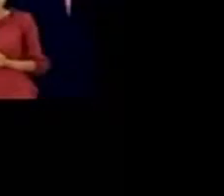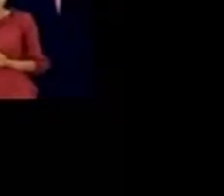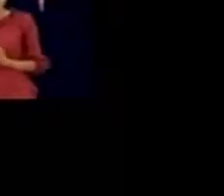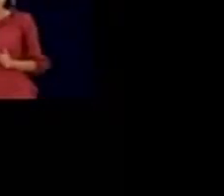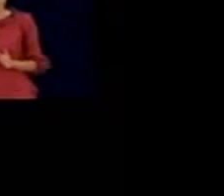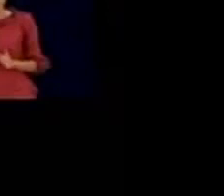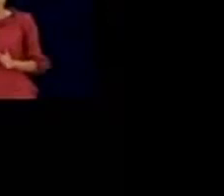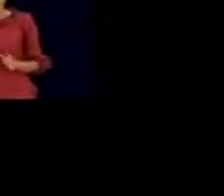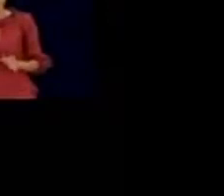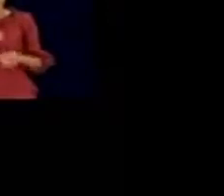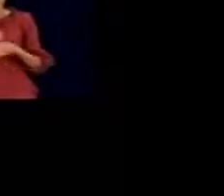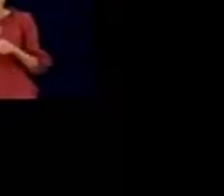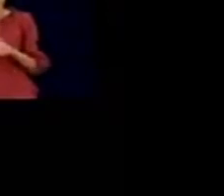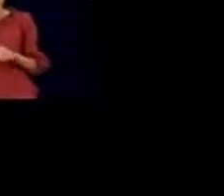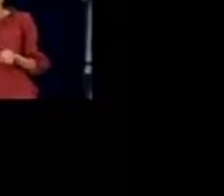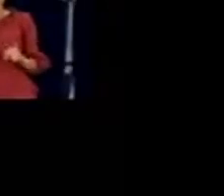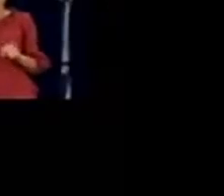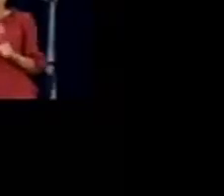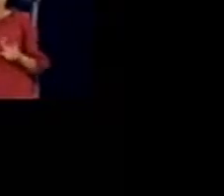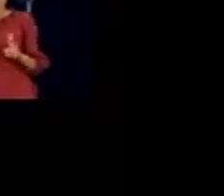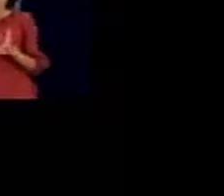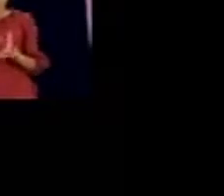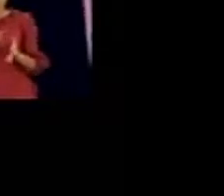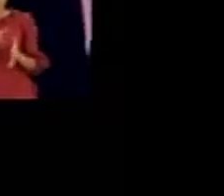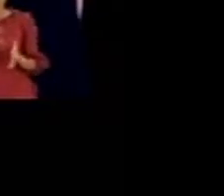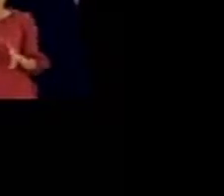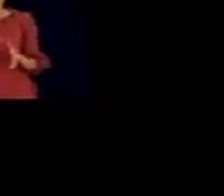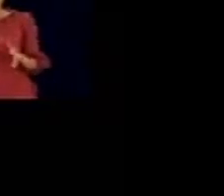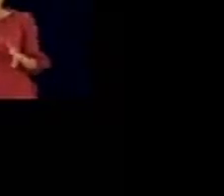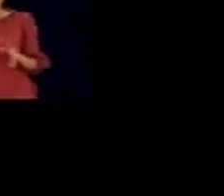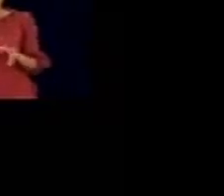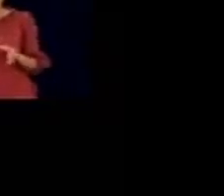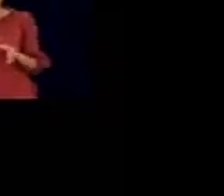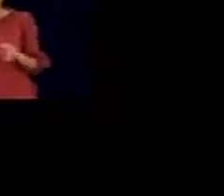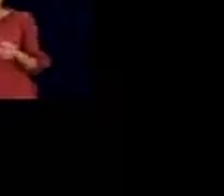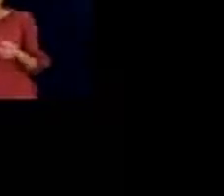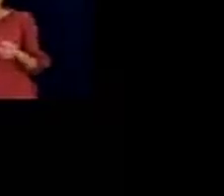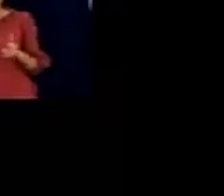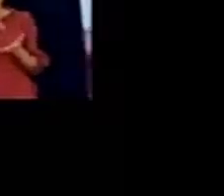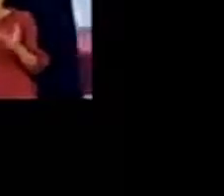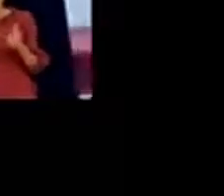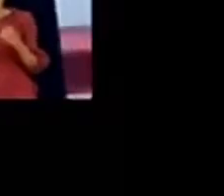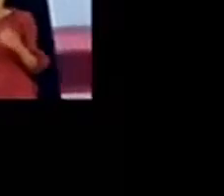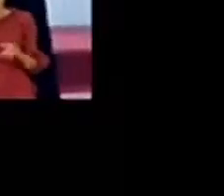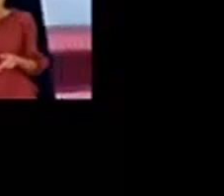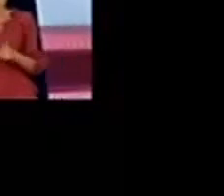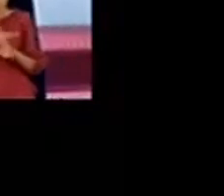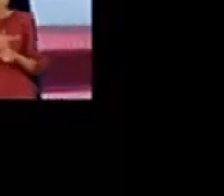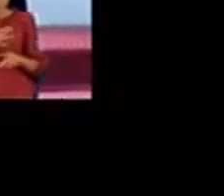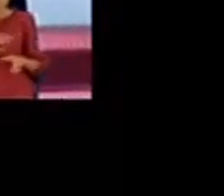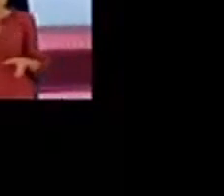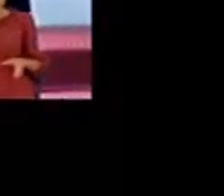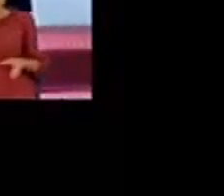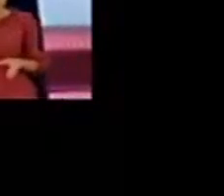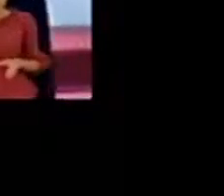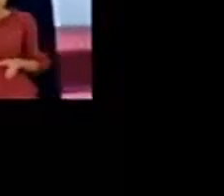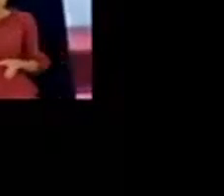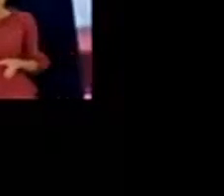You know I made a promise that I intend to keep. My grace will